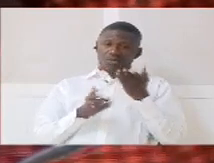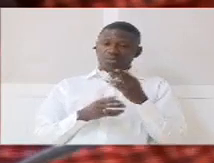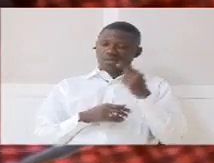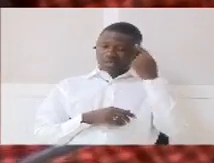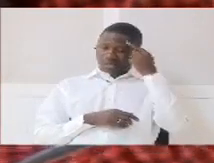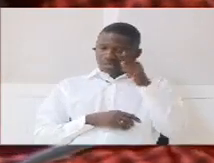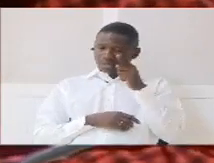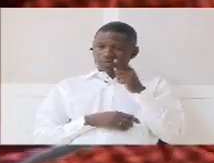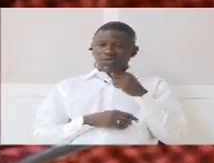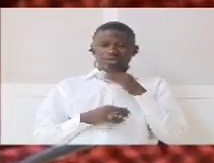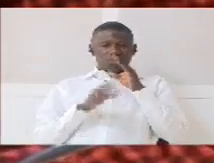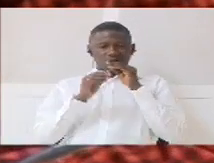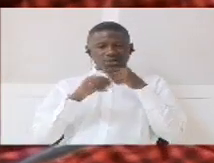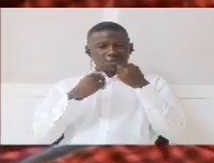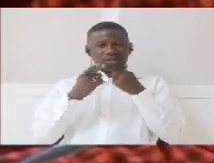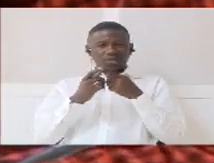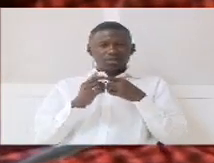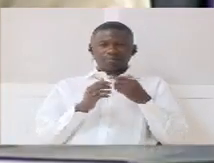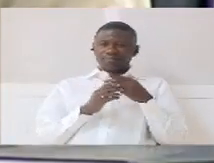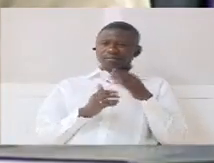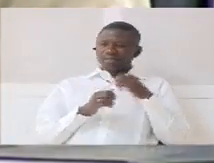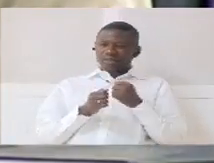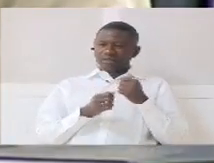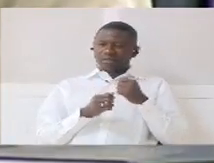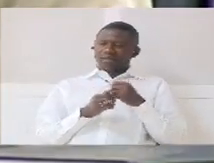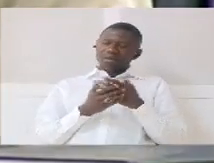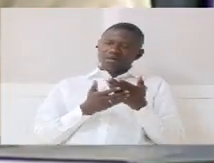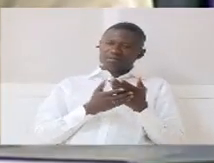that indicate that there is a problem of trafficking in the prisons?